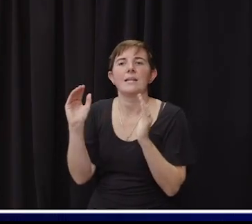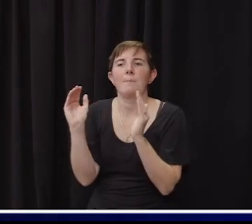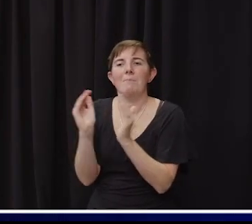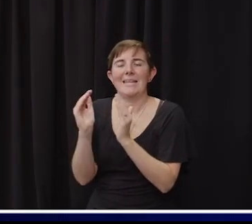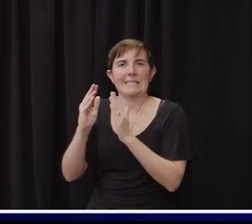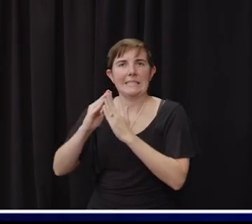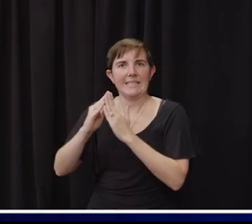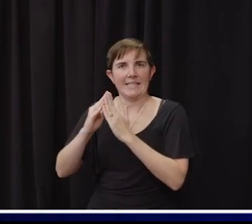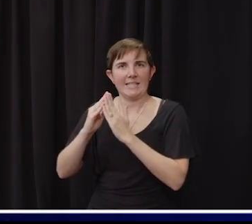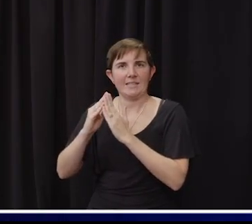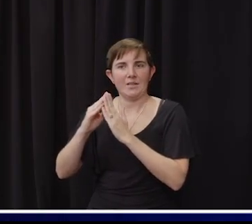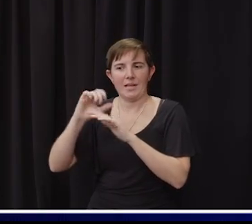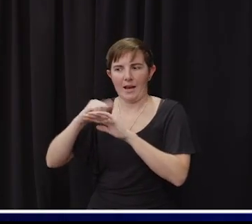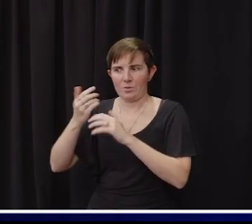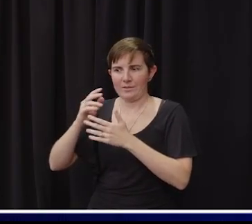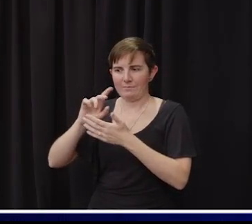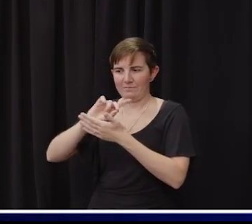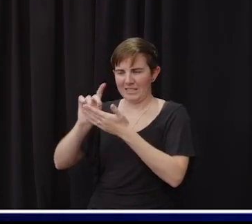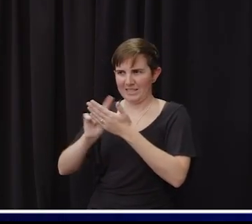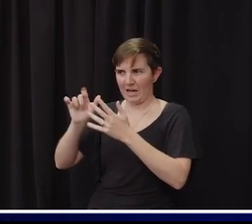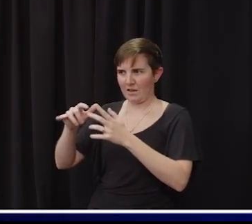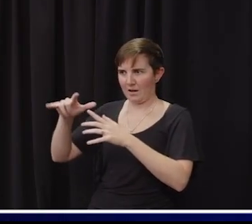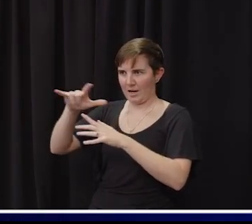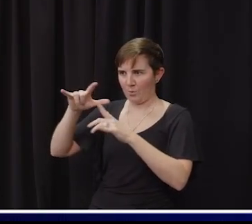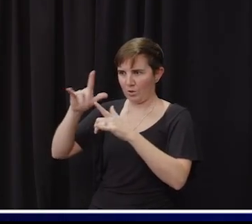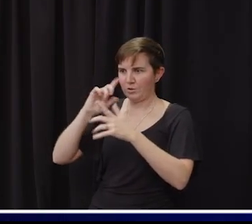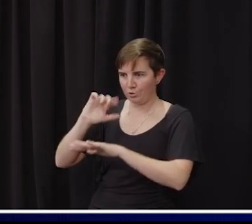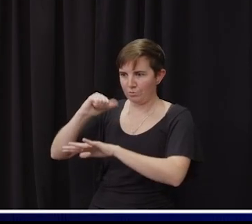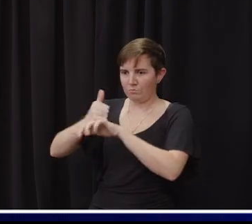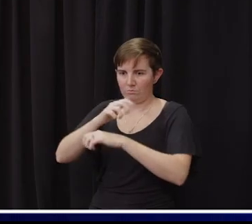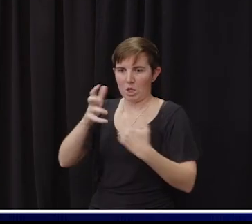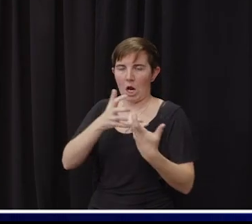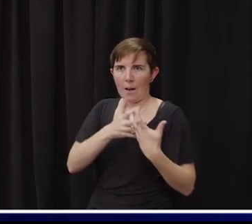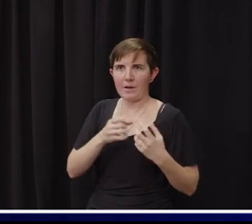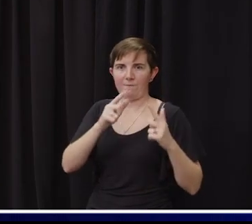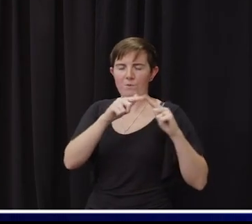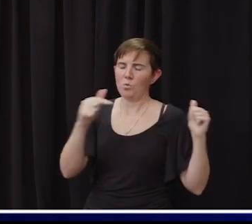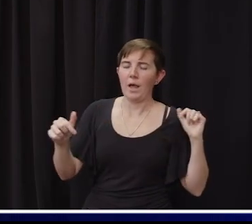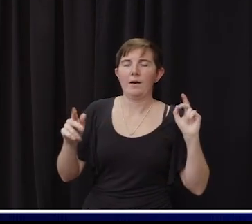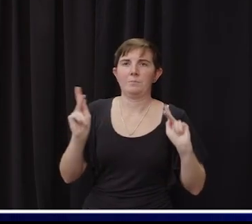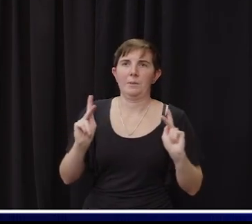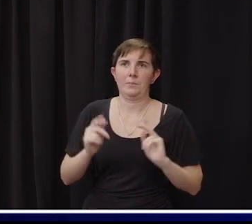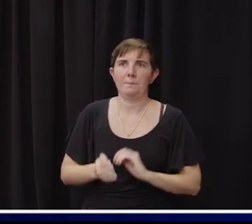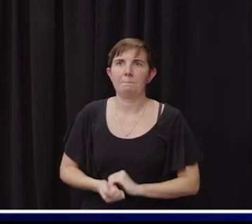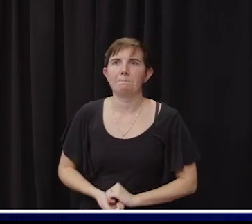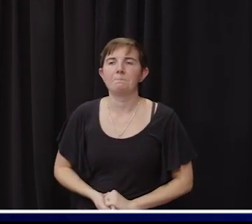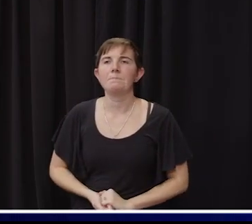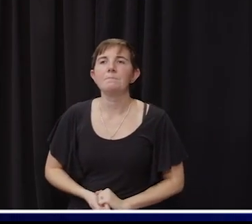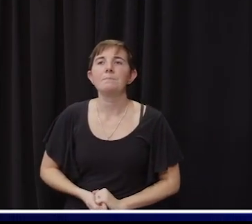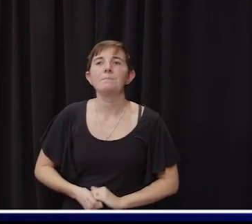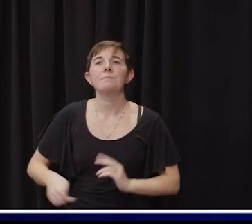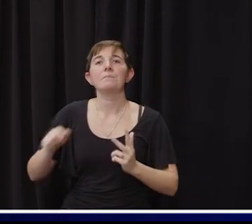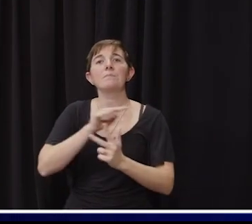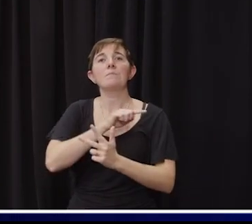how we design that to accommodate the variety of people. So 3 core principles that we